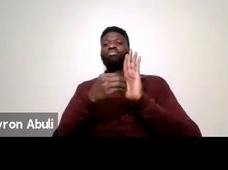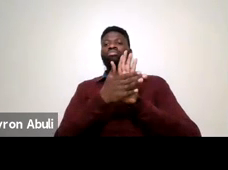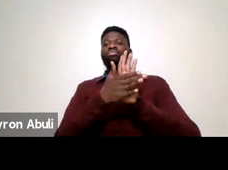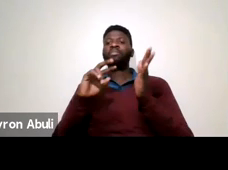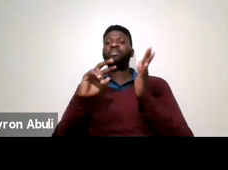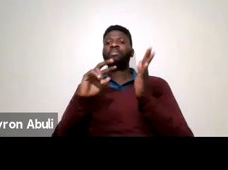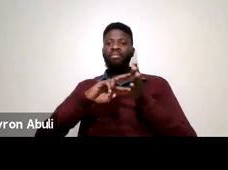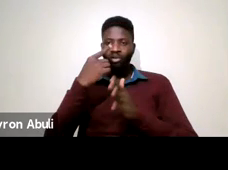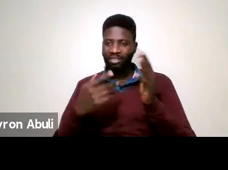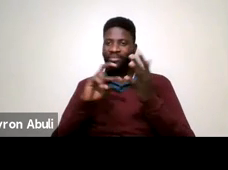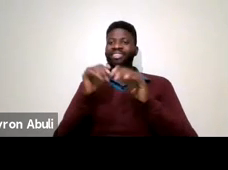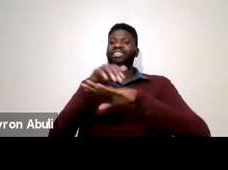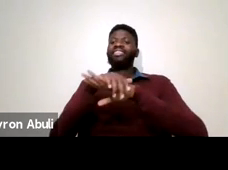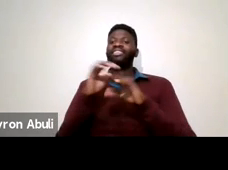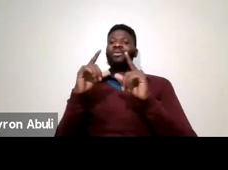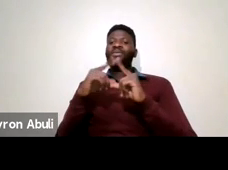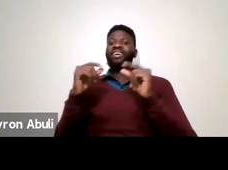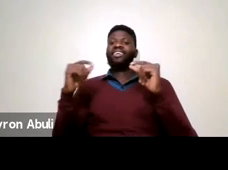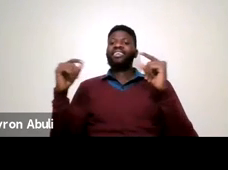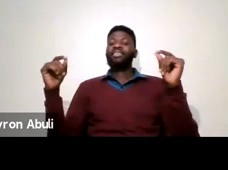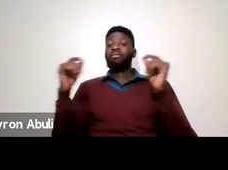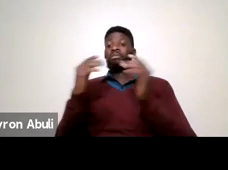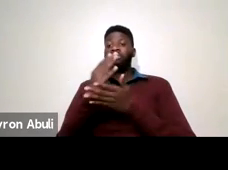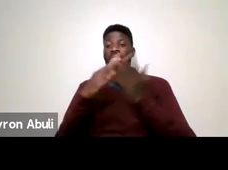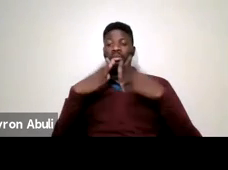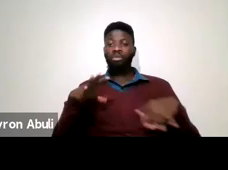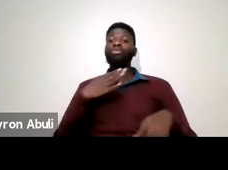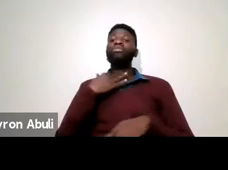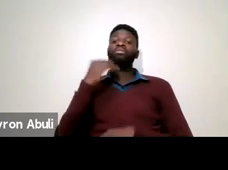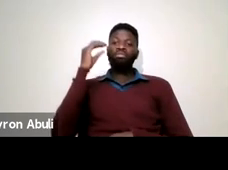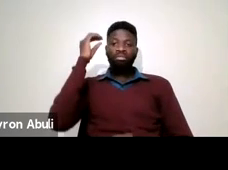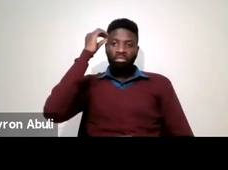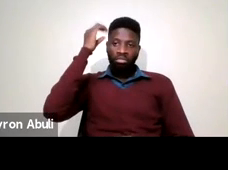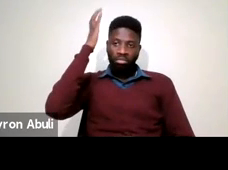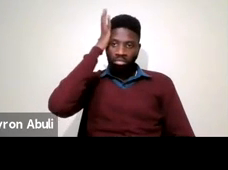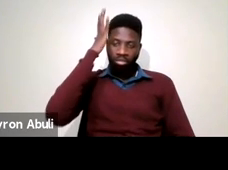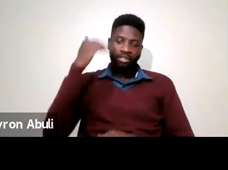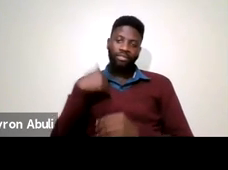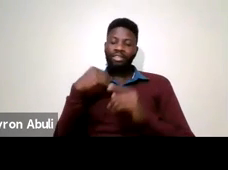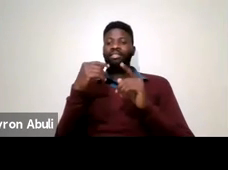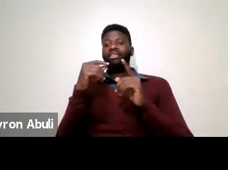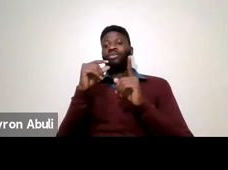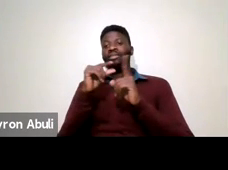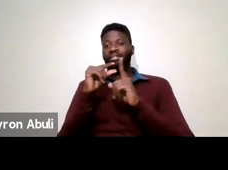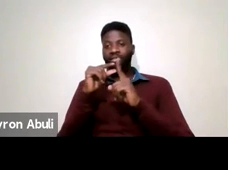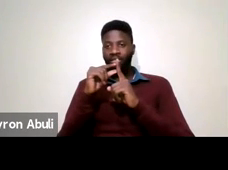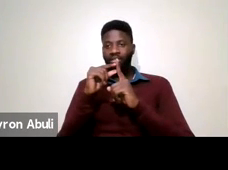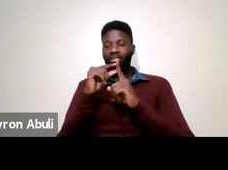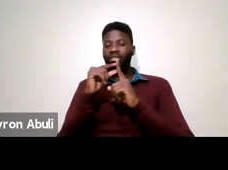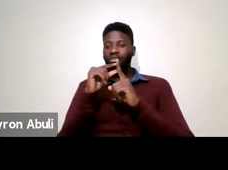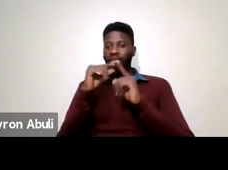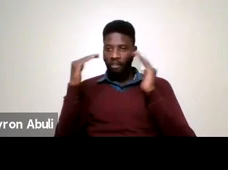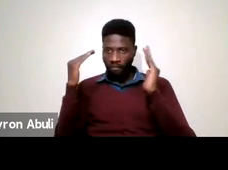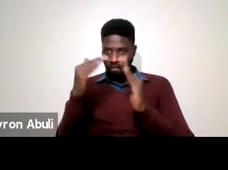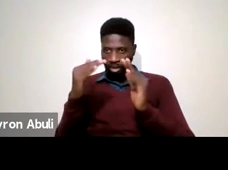together, and for those who want to have it in memory, so they have some coherent English words to talk about. Goal setting then